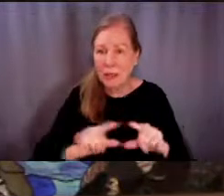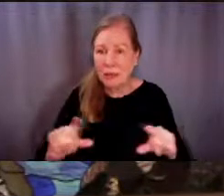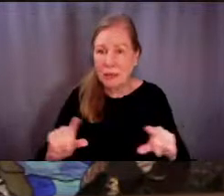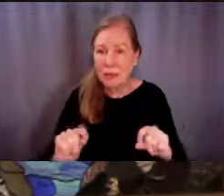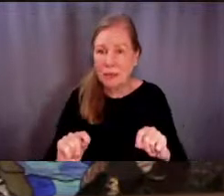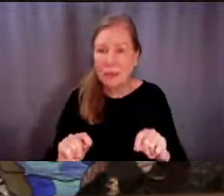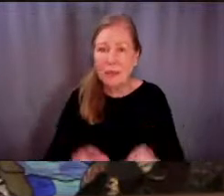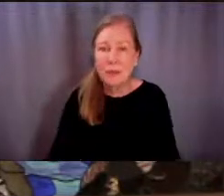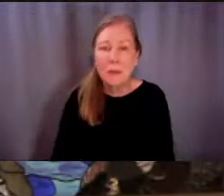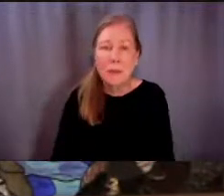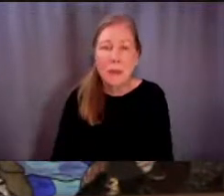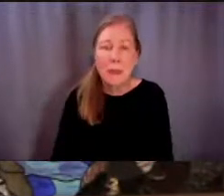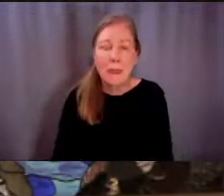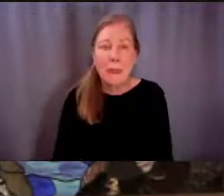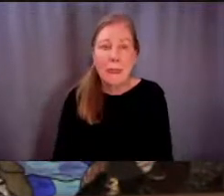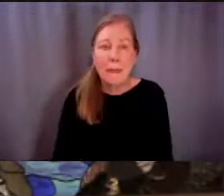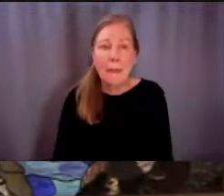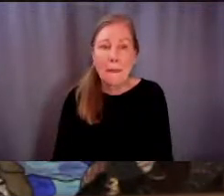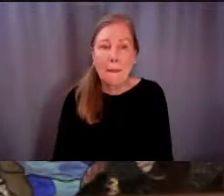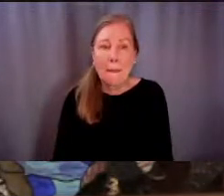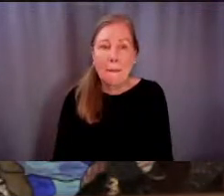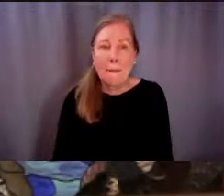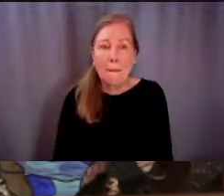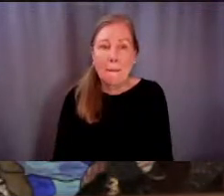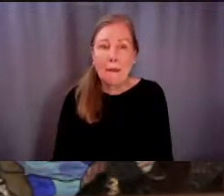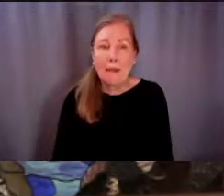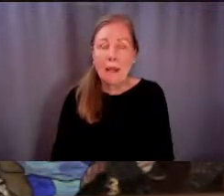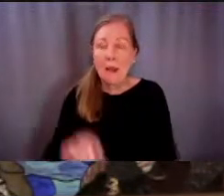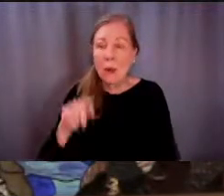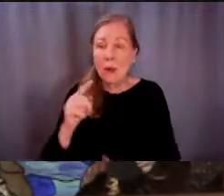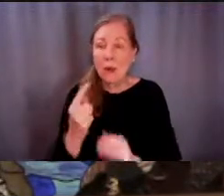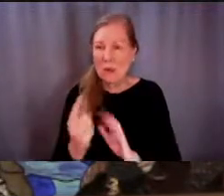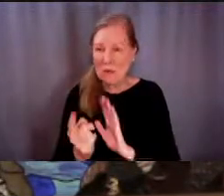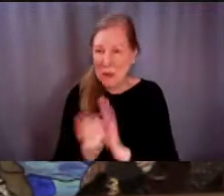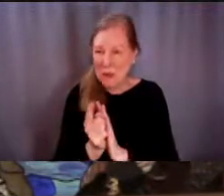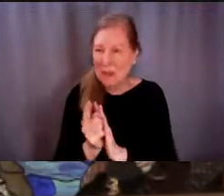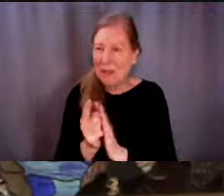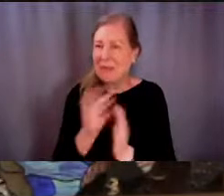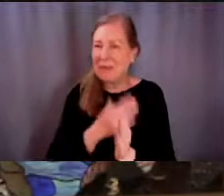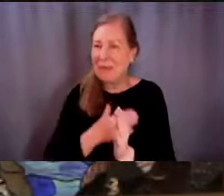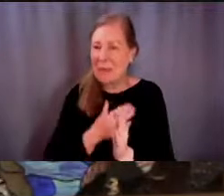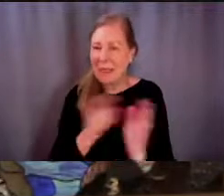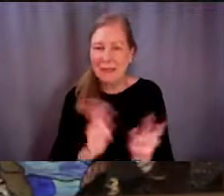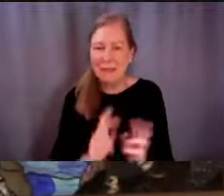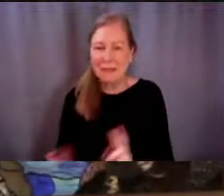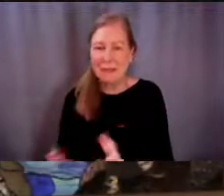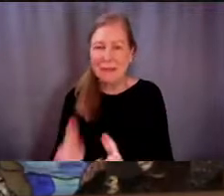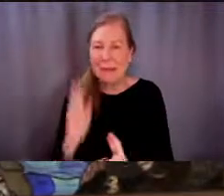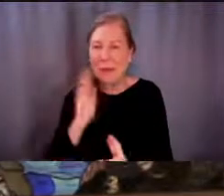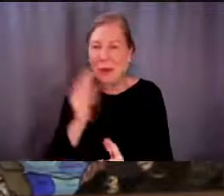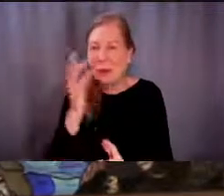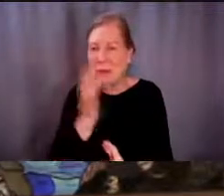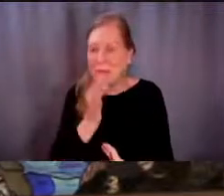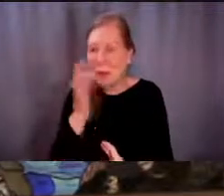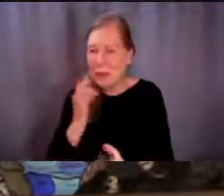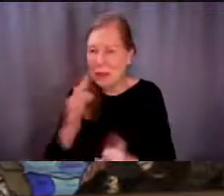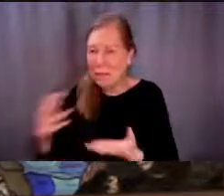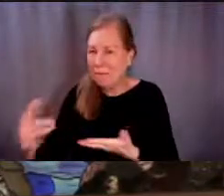99507. I invite you to take a moment to prepare your elements for communion today.